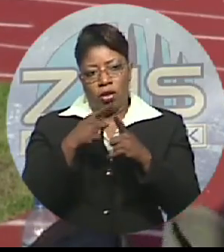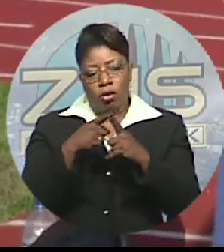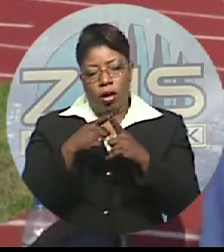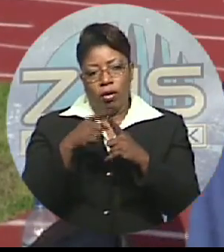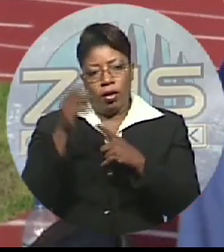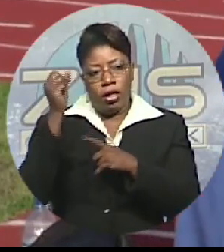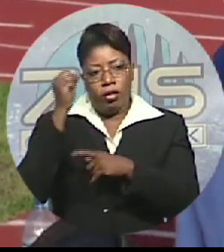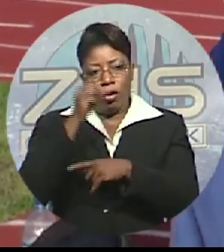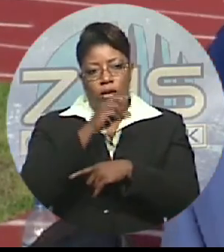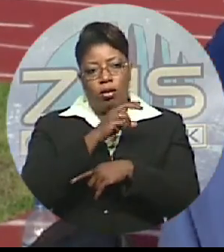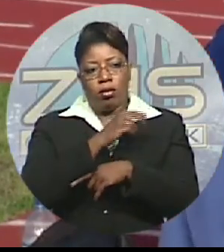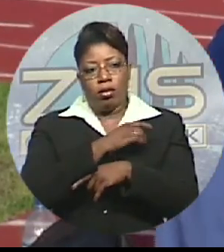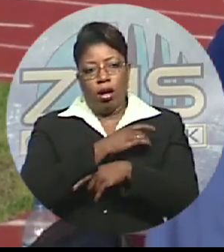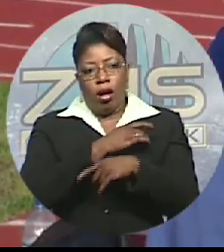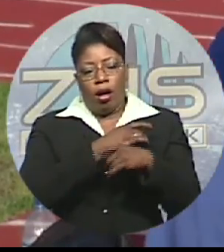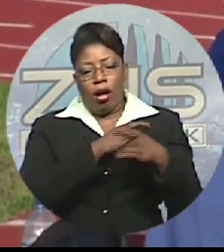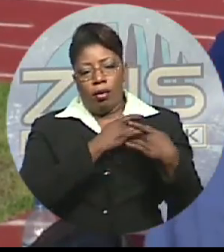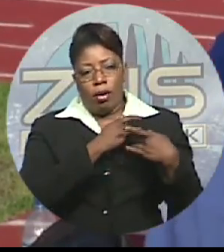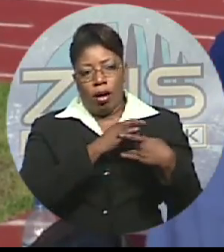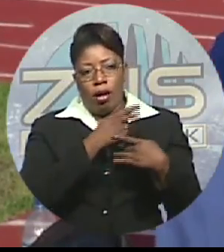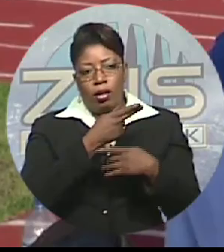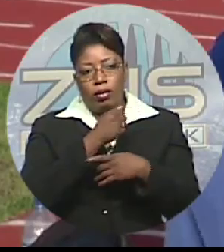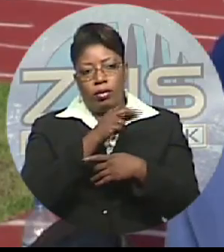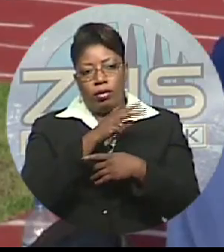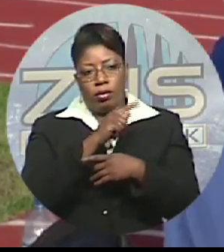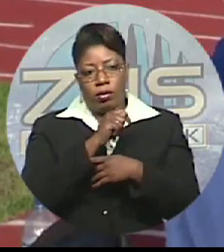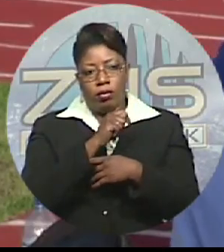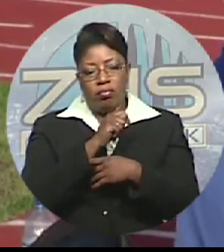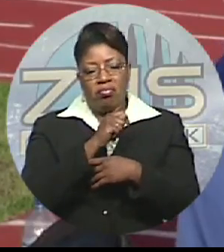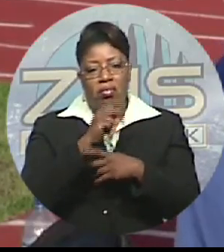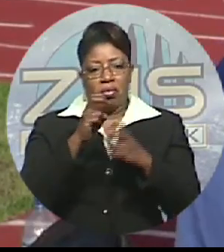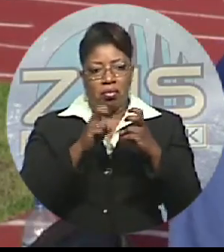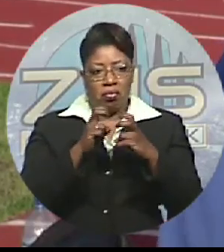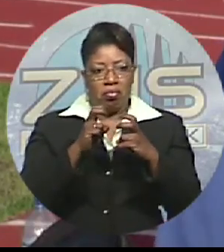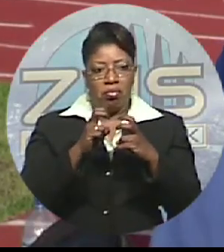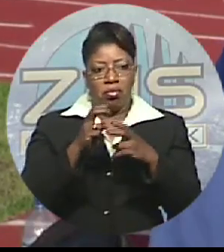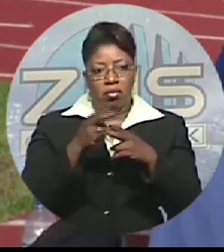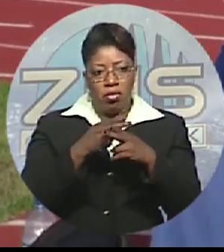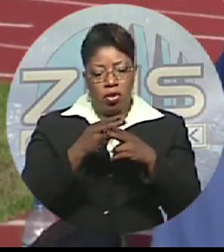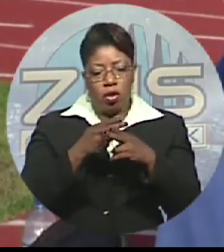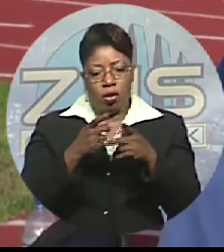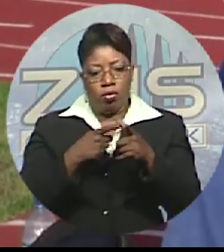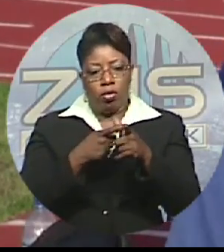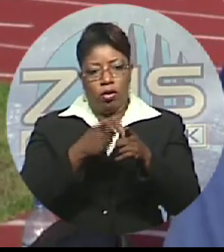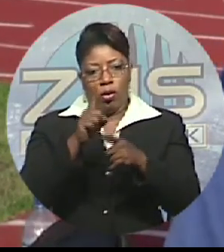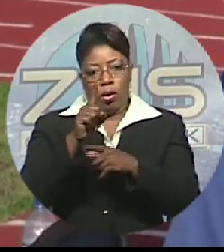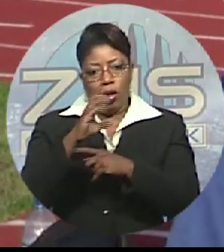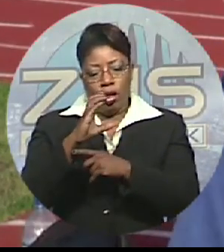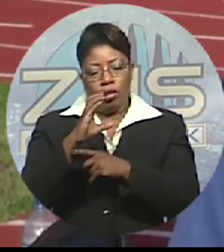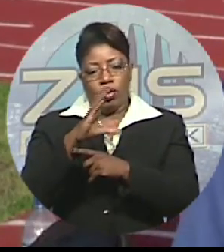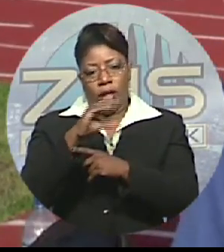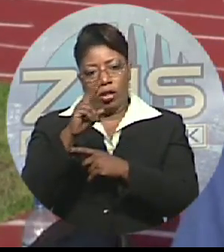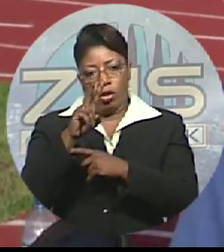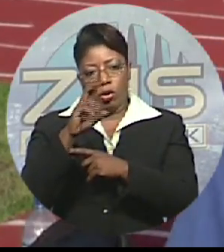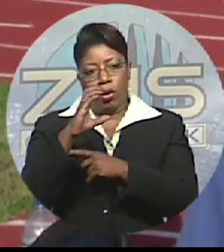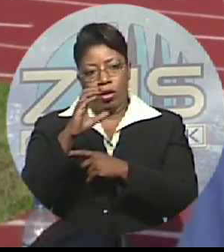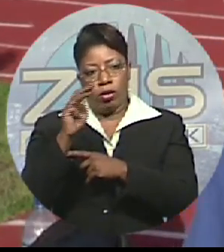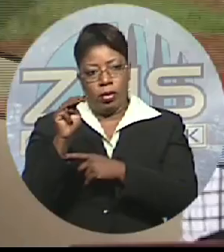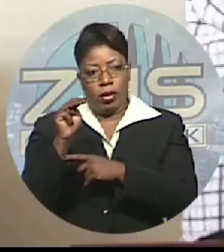Chavez Hart, also 20.3. So that's going to be very competitive in the short sprints from the 1 and the 200